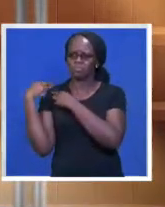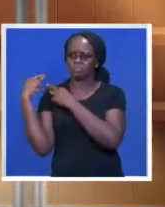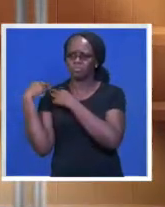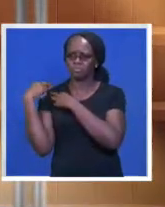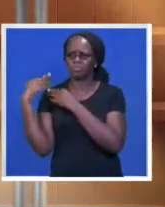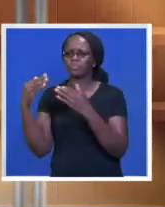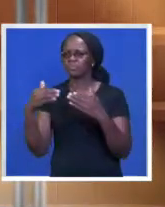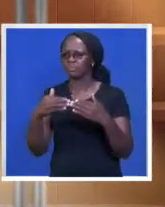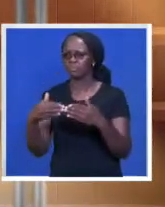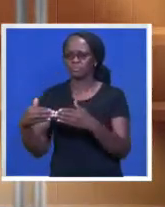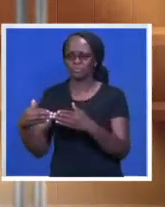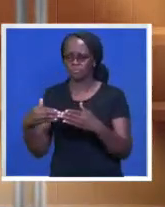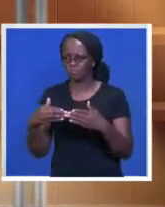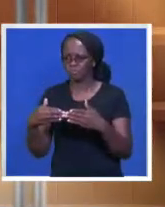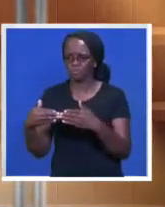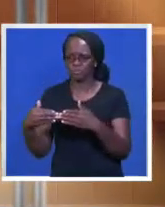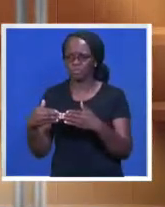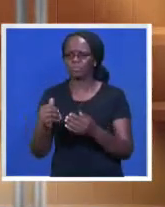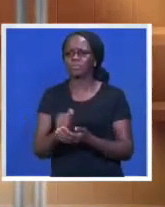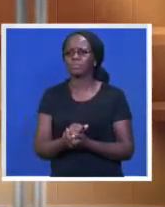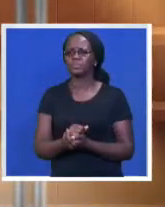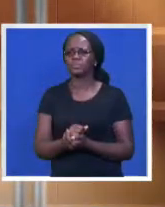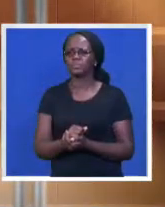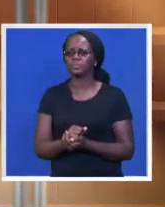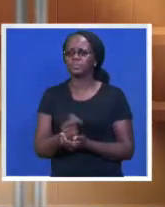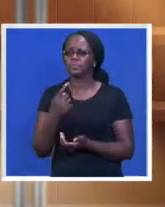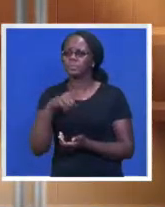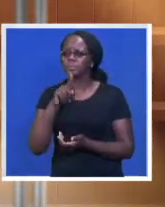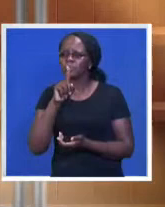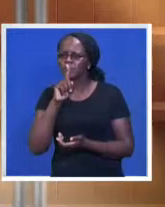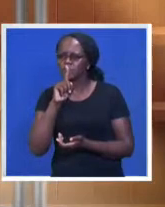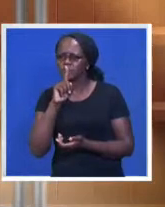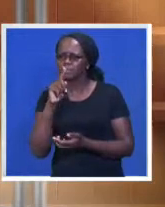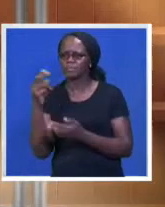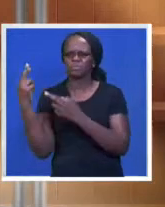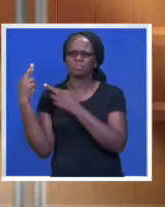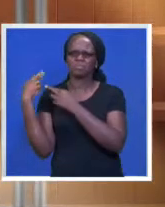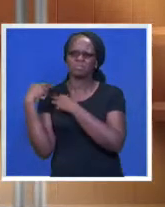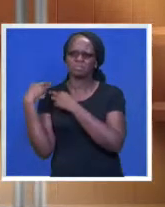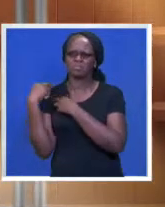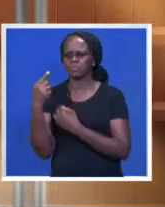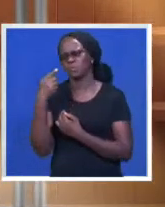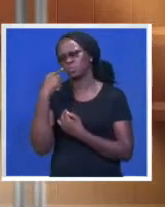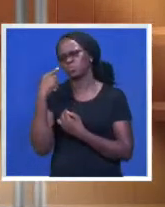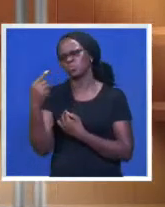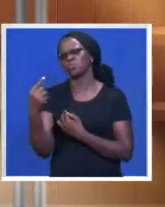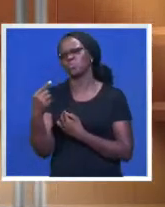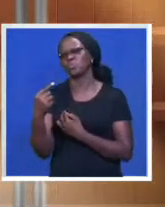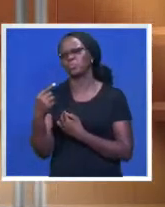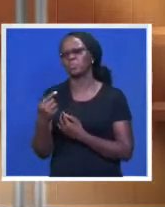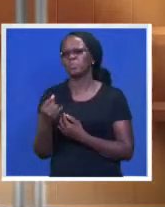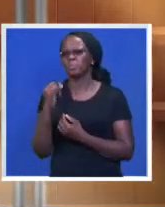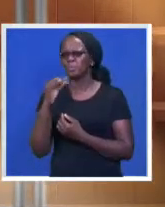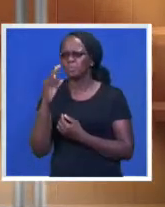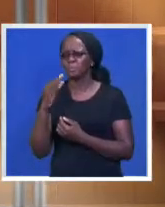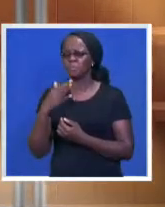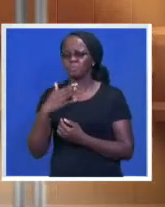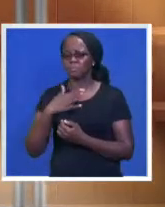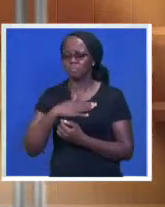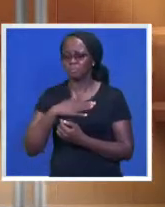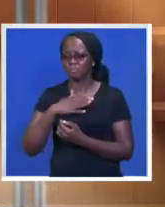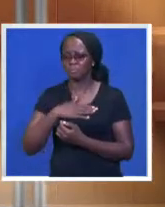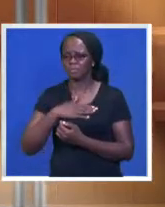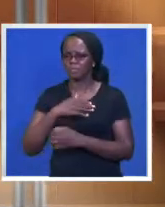Not only having authority, but they are also responsible to look after you. Take care of your medical needs, take care of